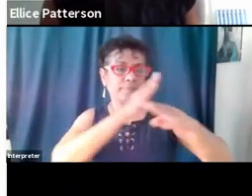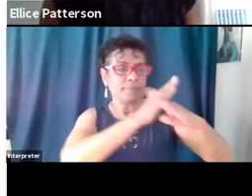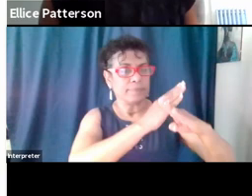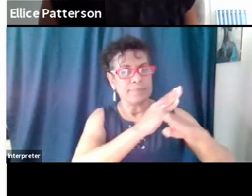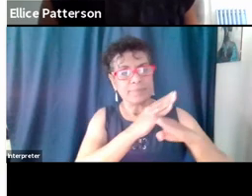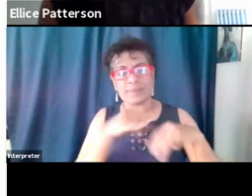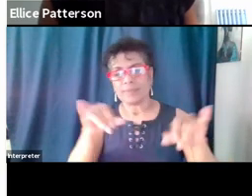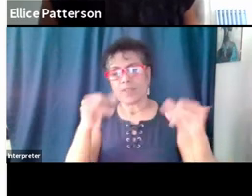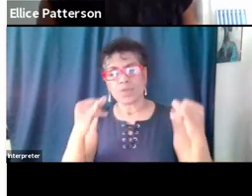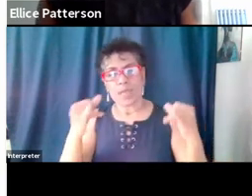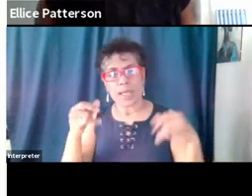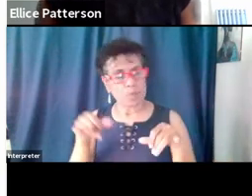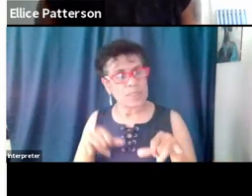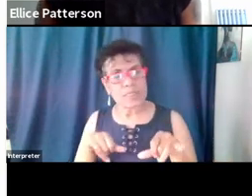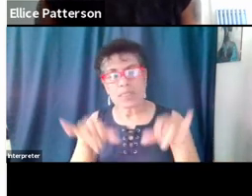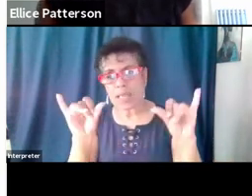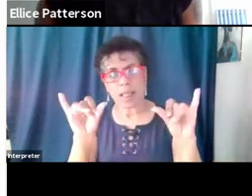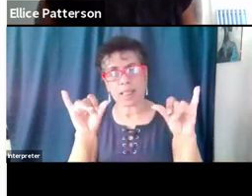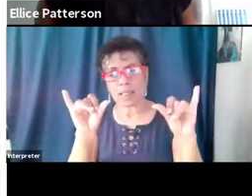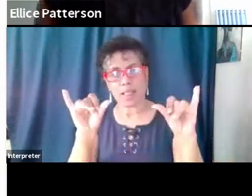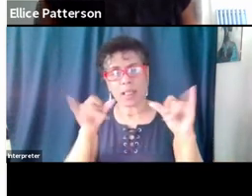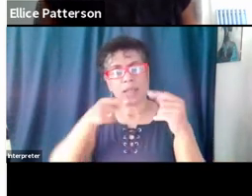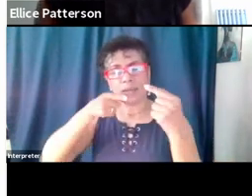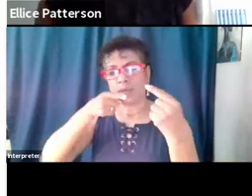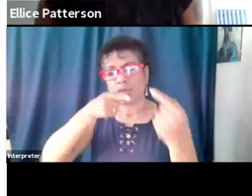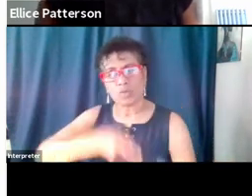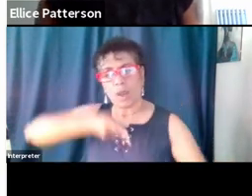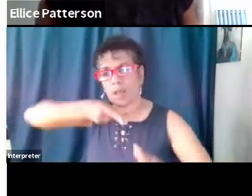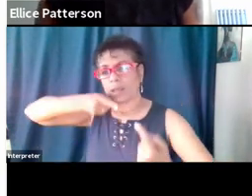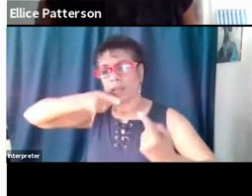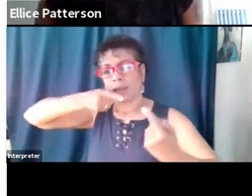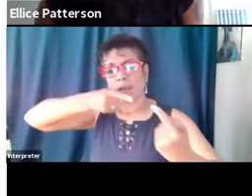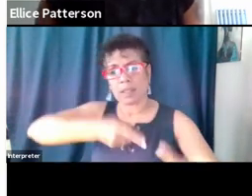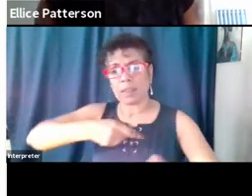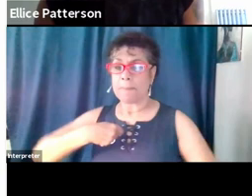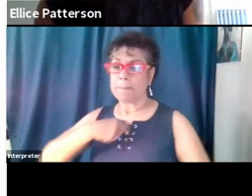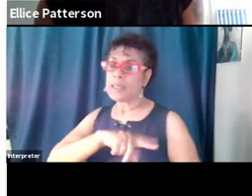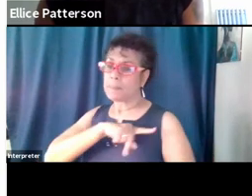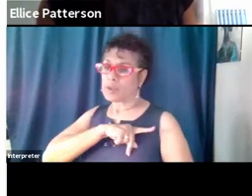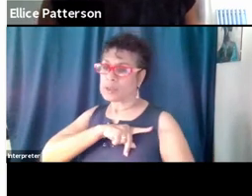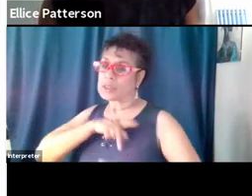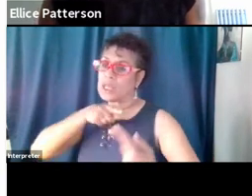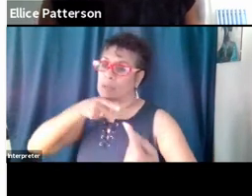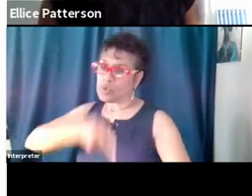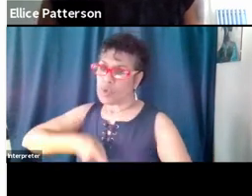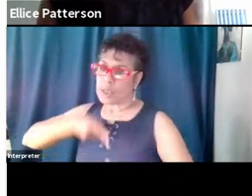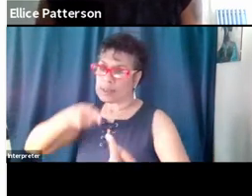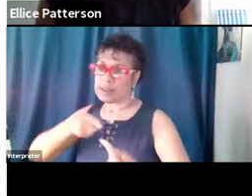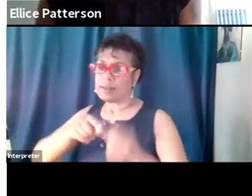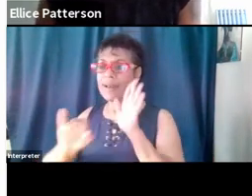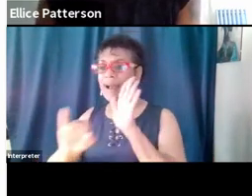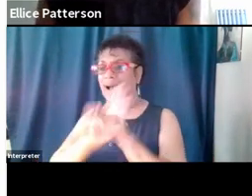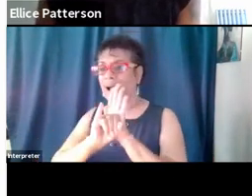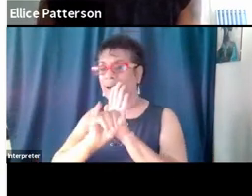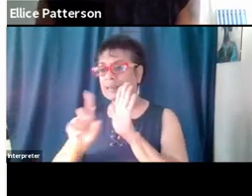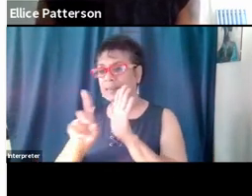that we're still struggling. I'm personally struggling. The identities within some of